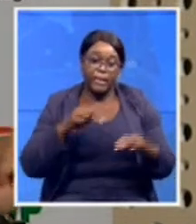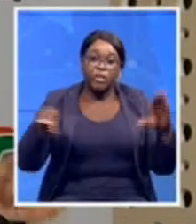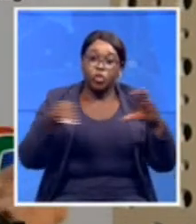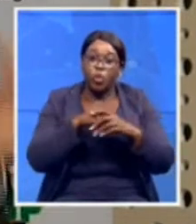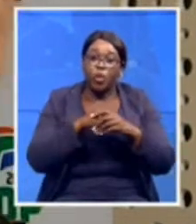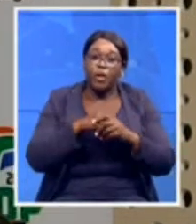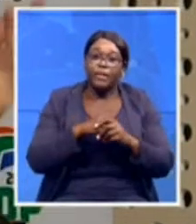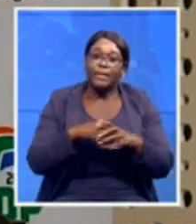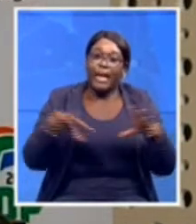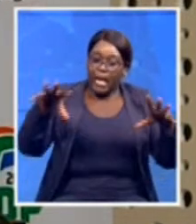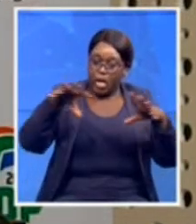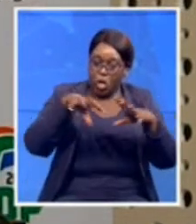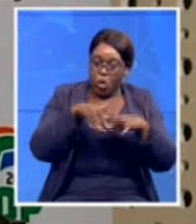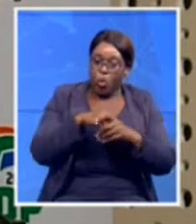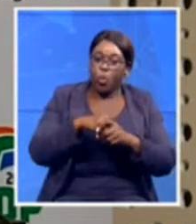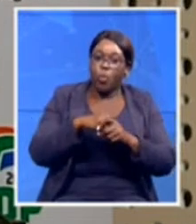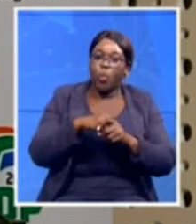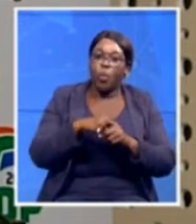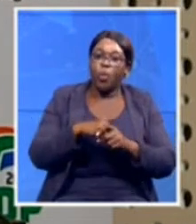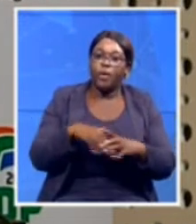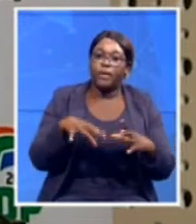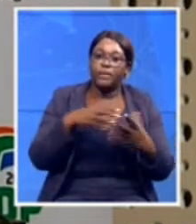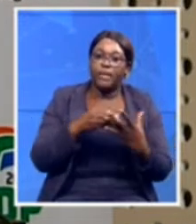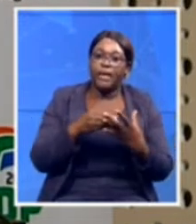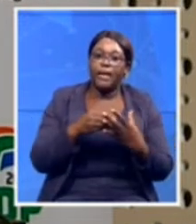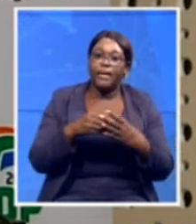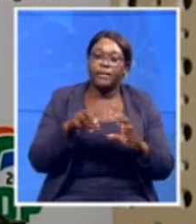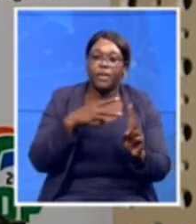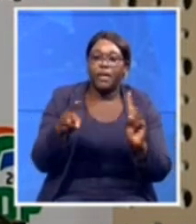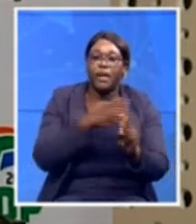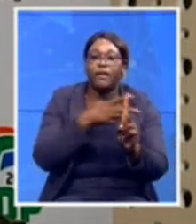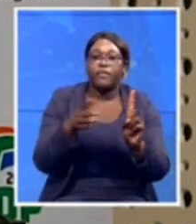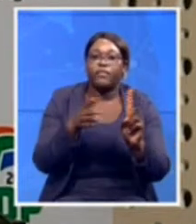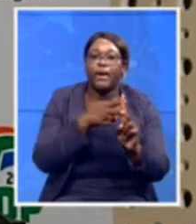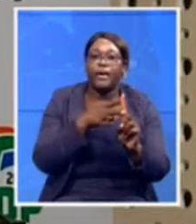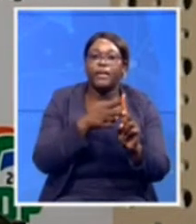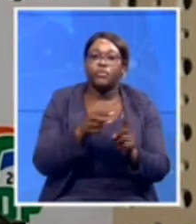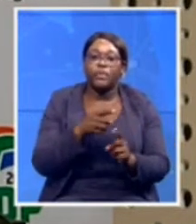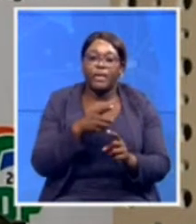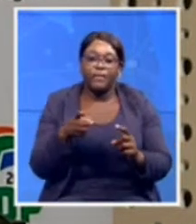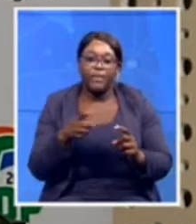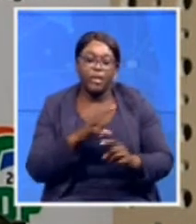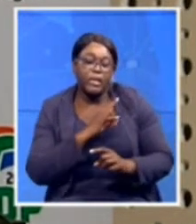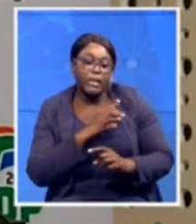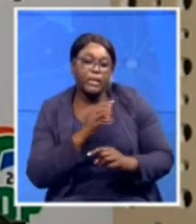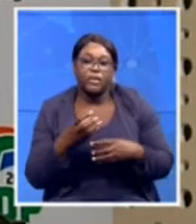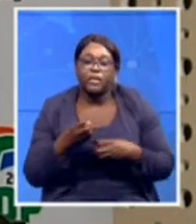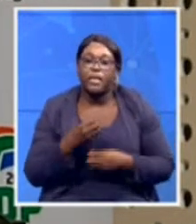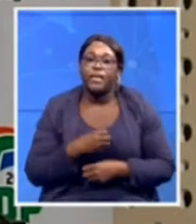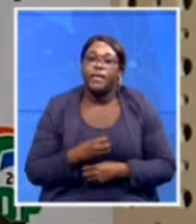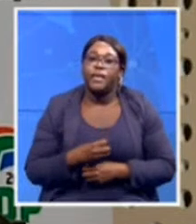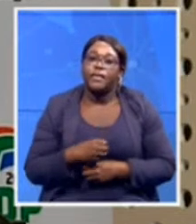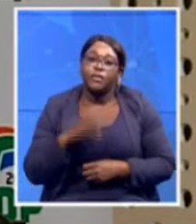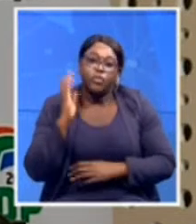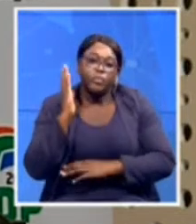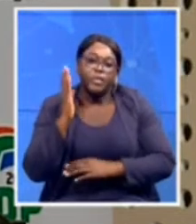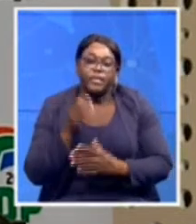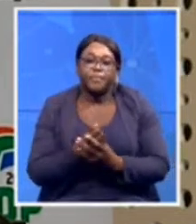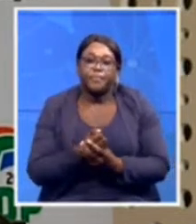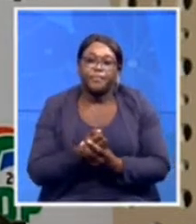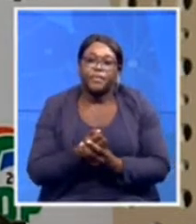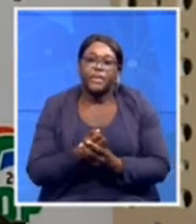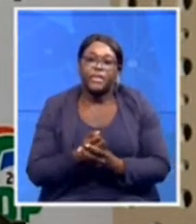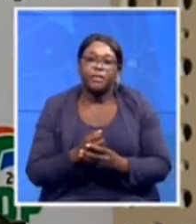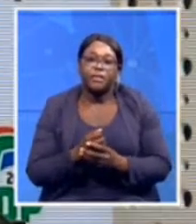of imminent violence, and what we colloquially refer to as hate speech. It's an important distinction to draw, especially in the space within which we're now going